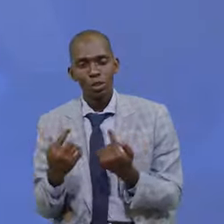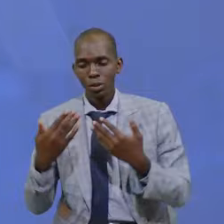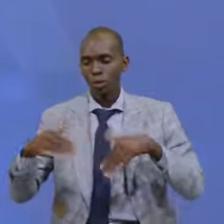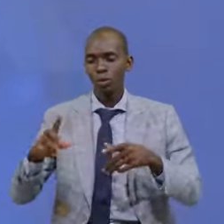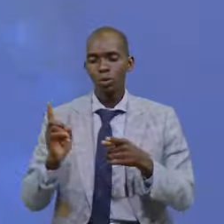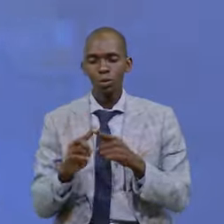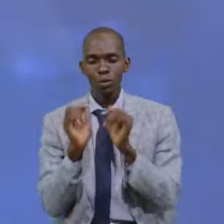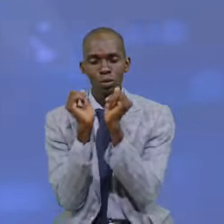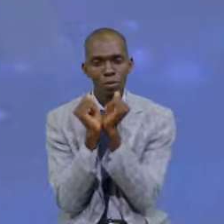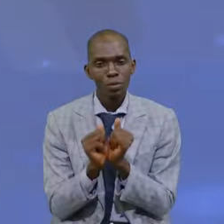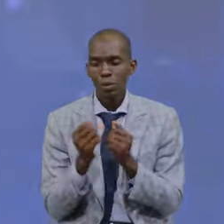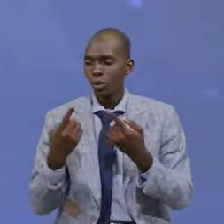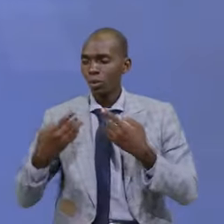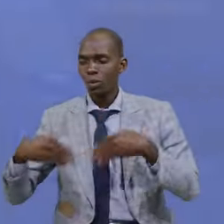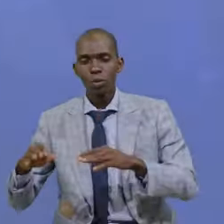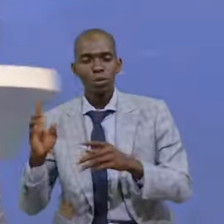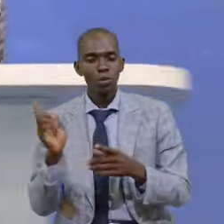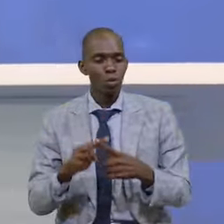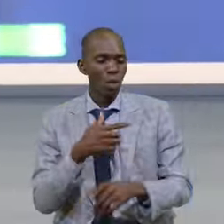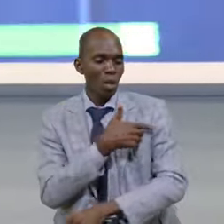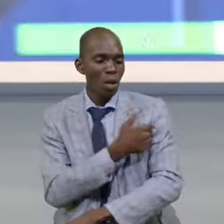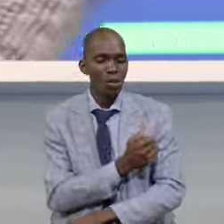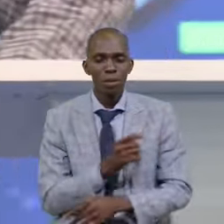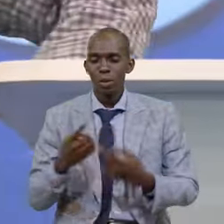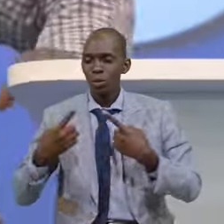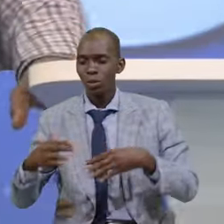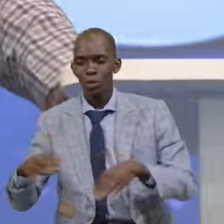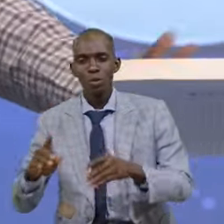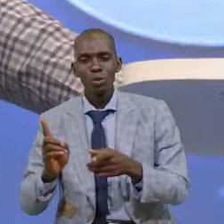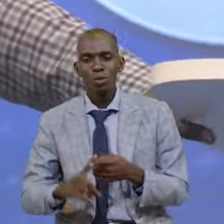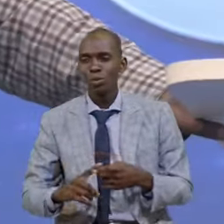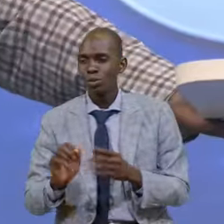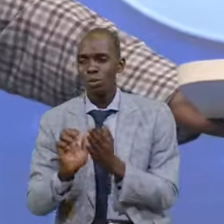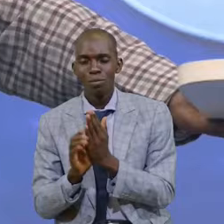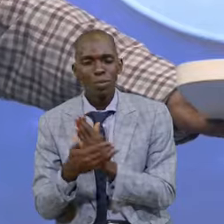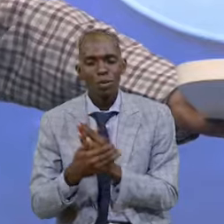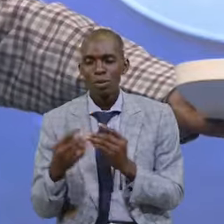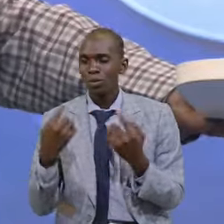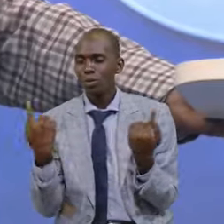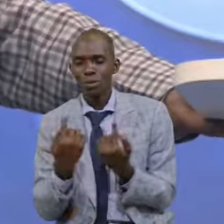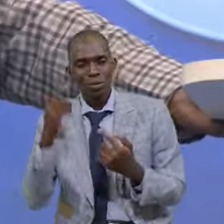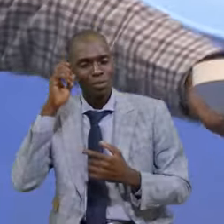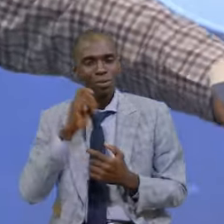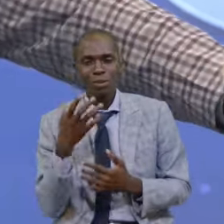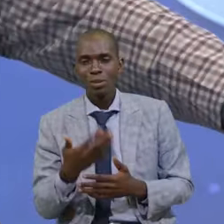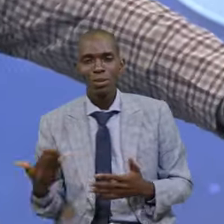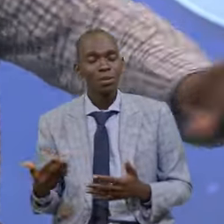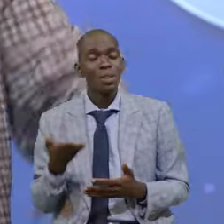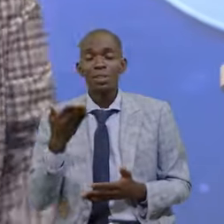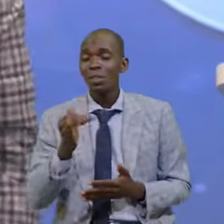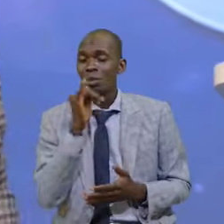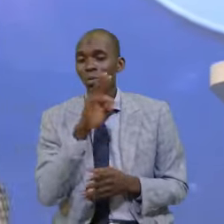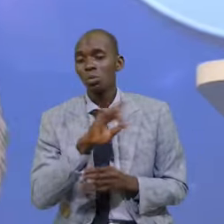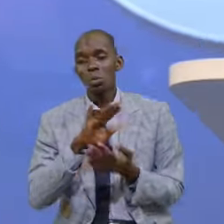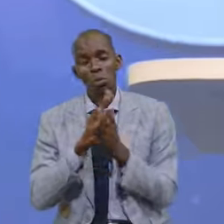sensuality, when you are sold to substance, when you are sold to secret society. There's no way, there's no peace there. That's